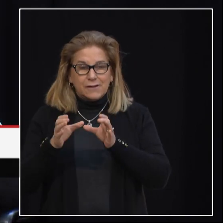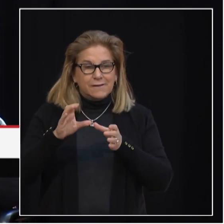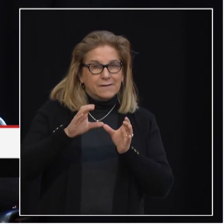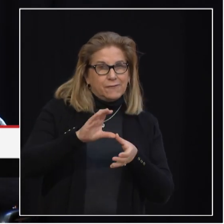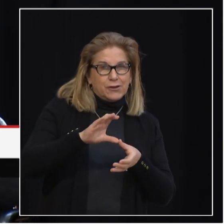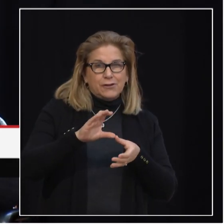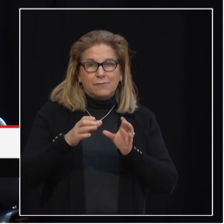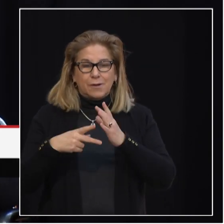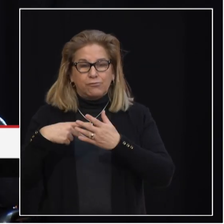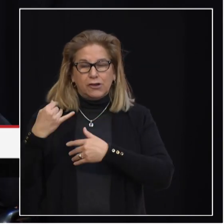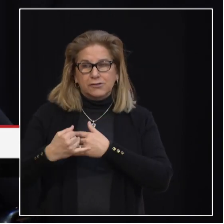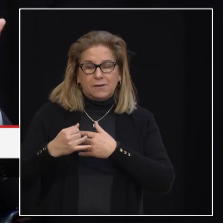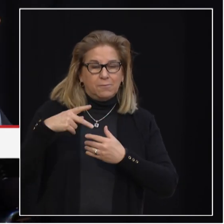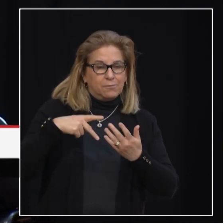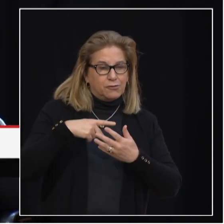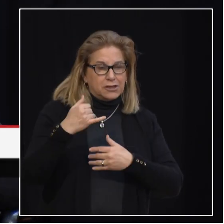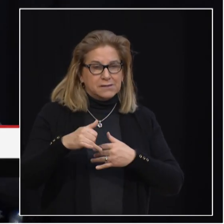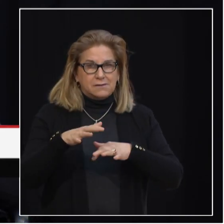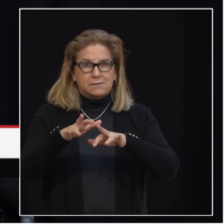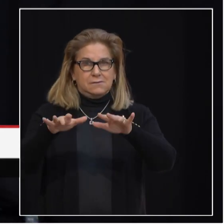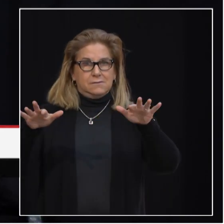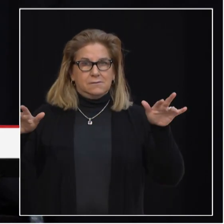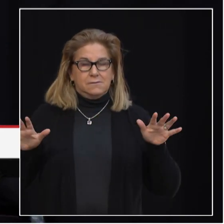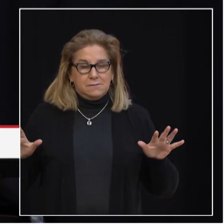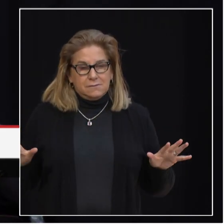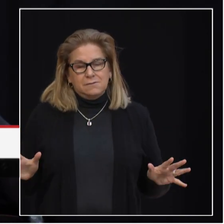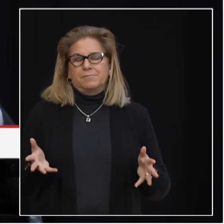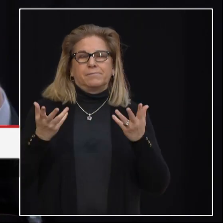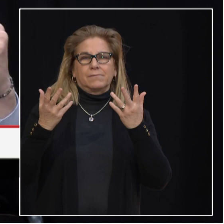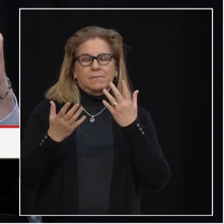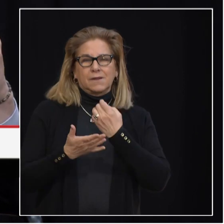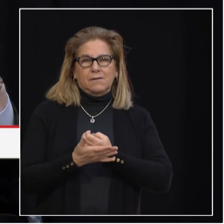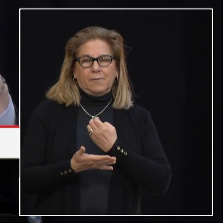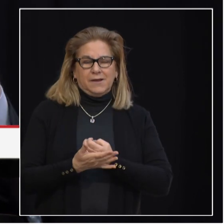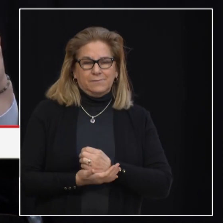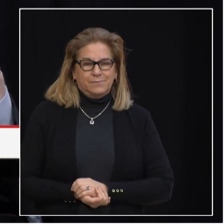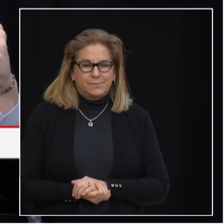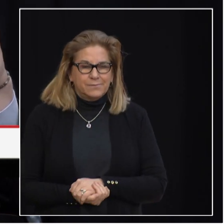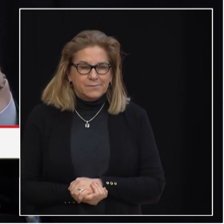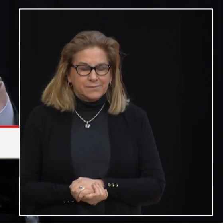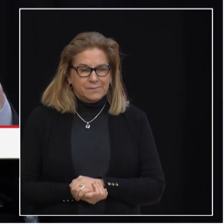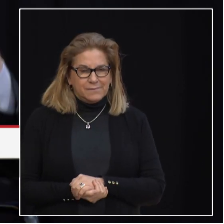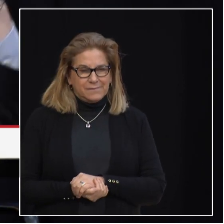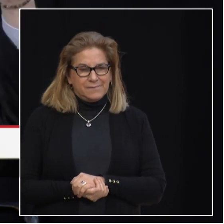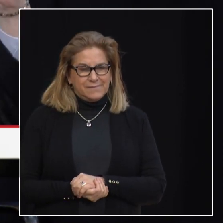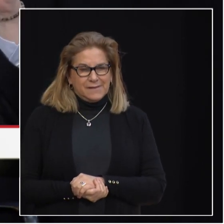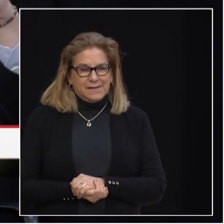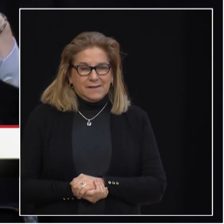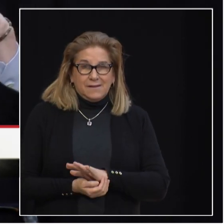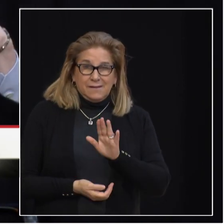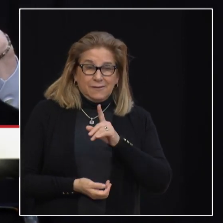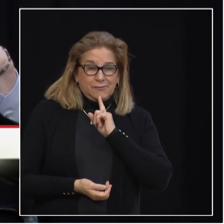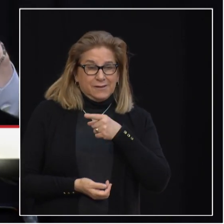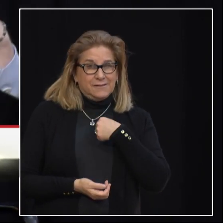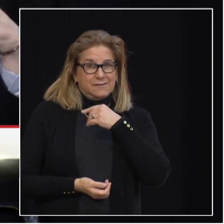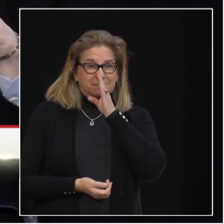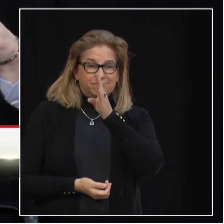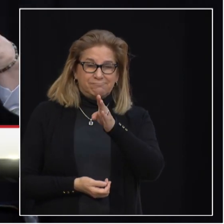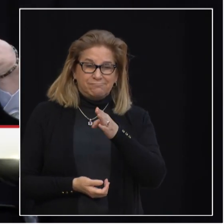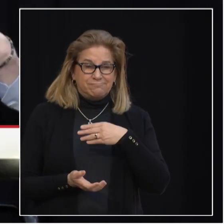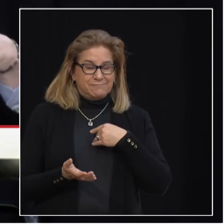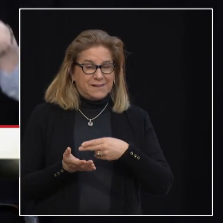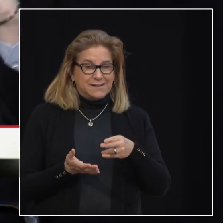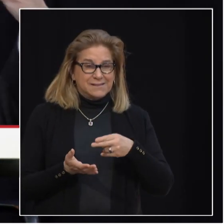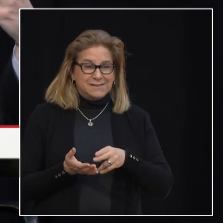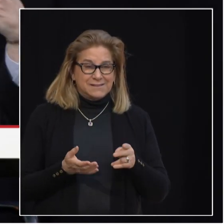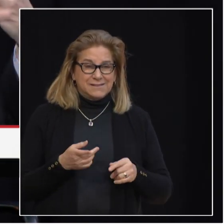what it takes. But to be honest, these buildings need a lot of rent, and it's in large part